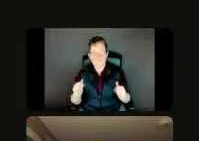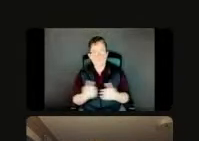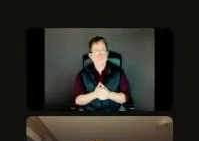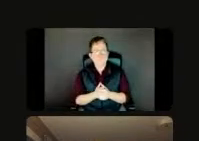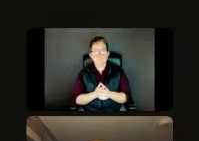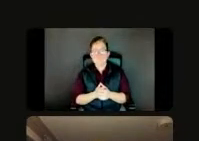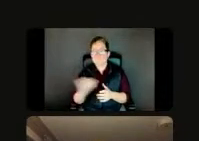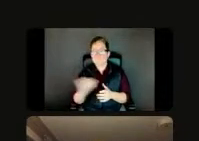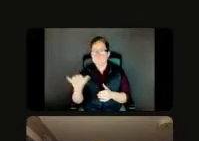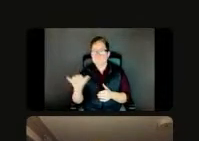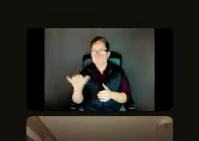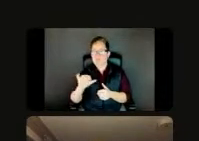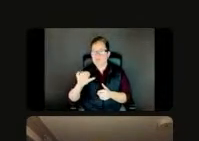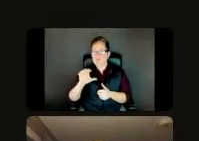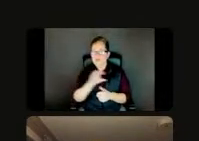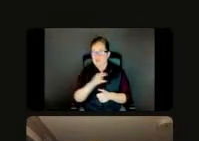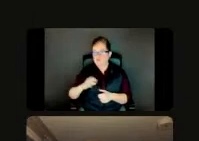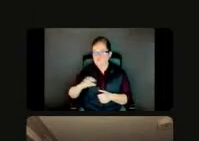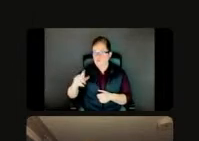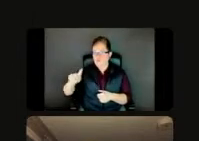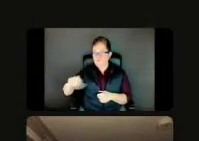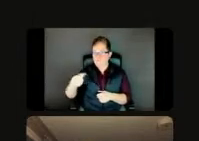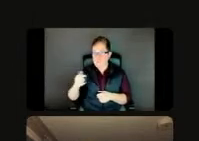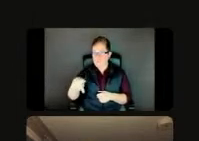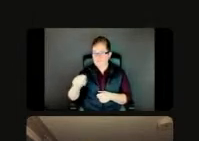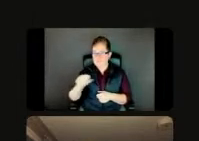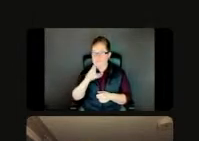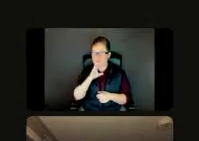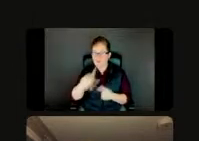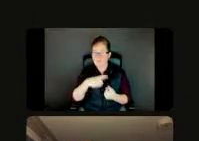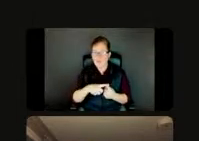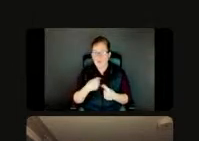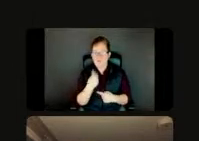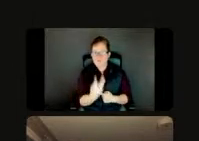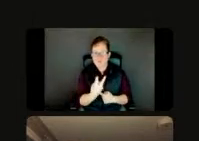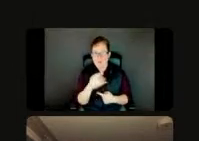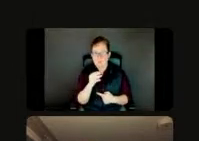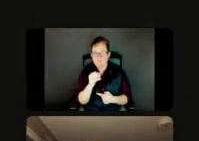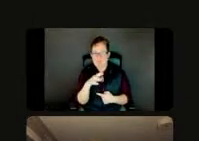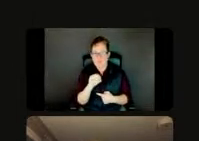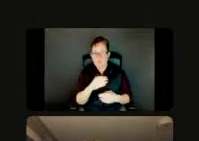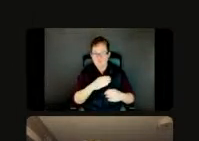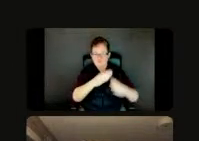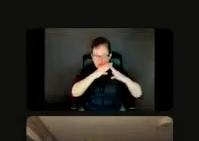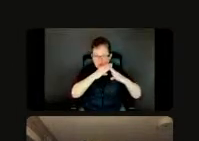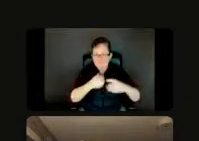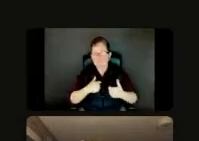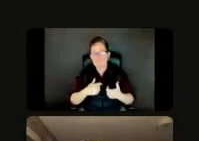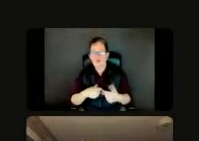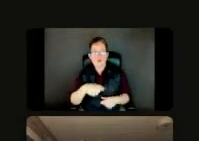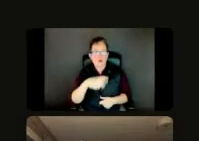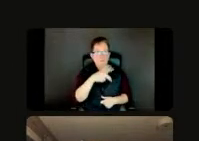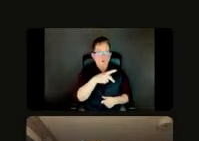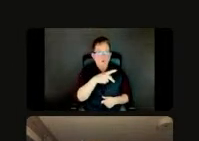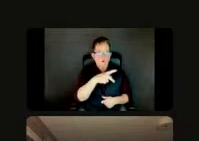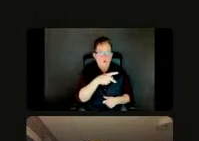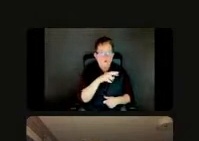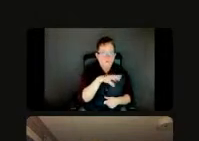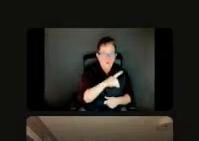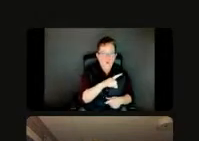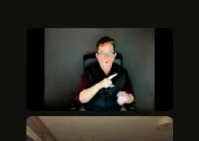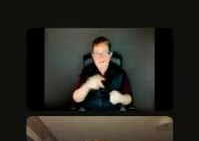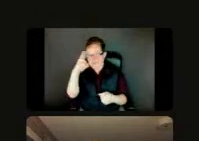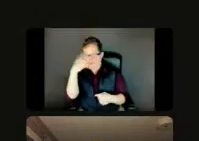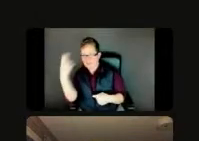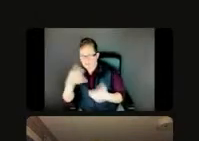Phillips said, we're looking at two micro shelters that are currently in this spending plan. the Portland Road and the Catholic Community Services. And